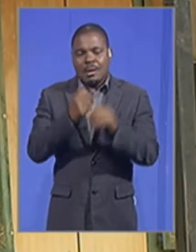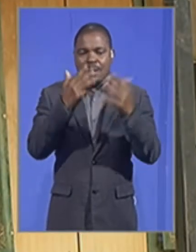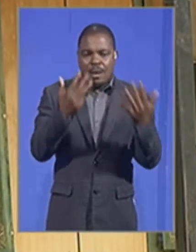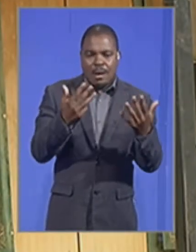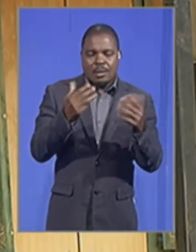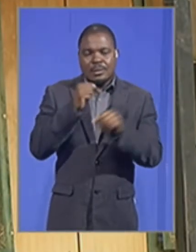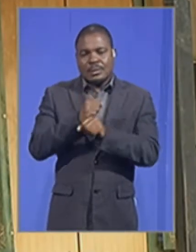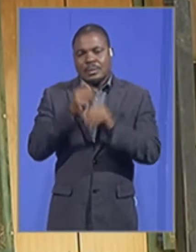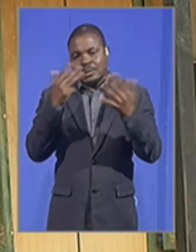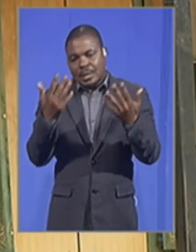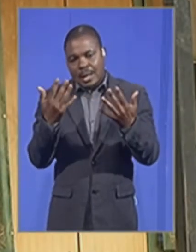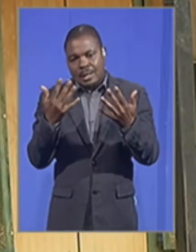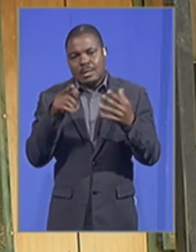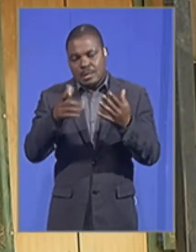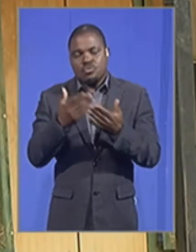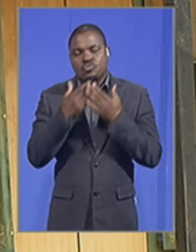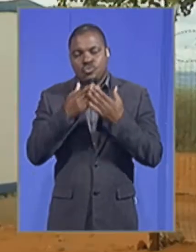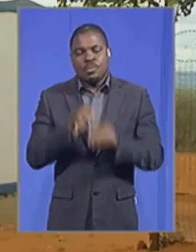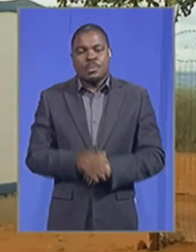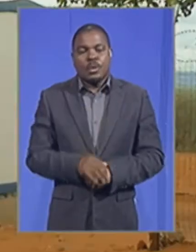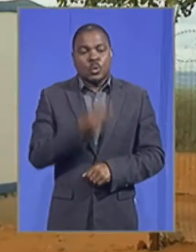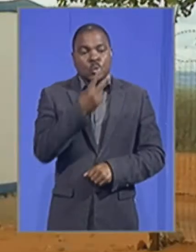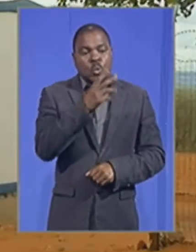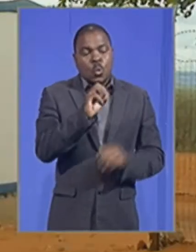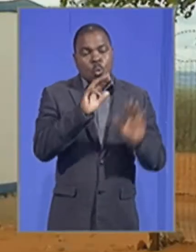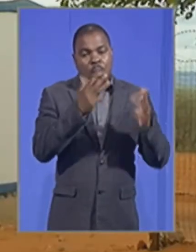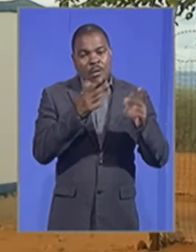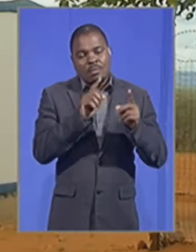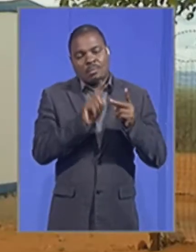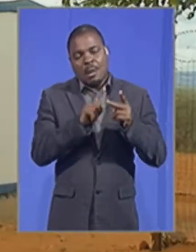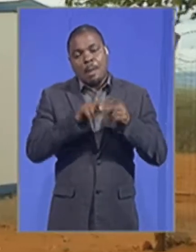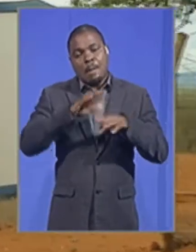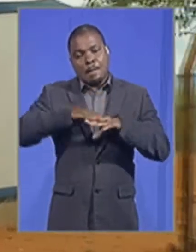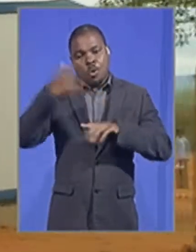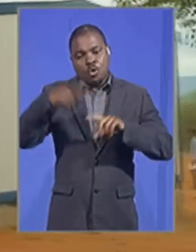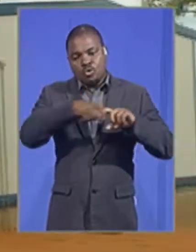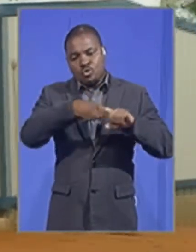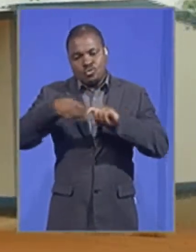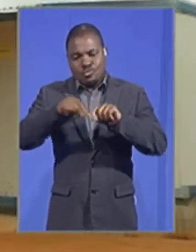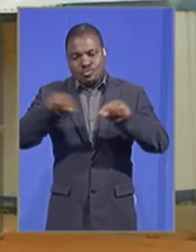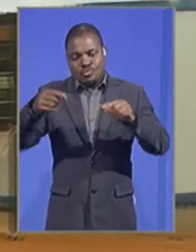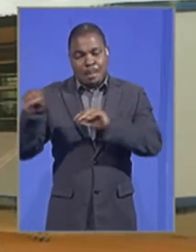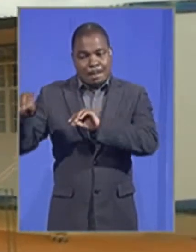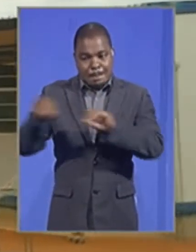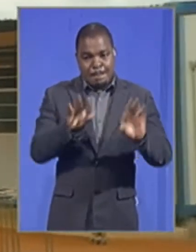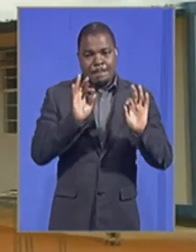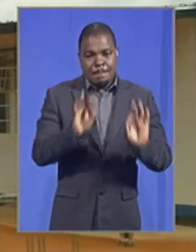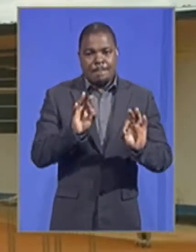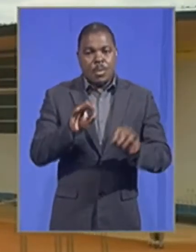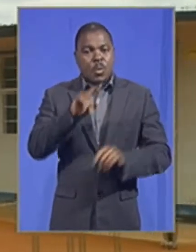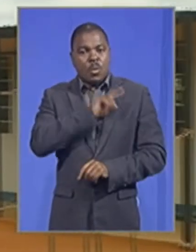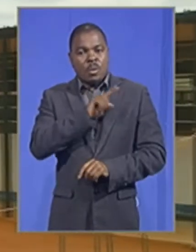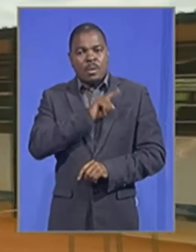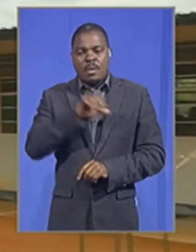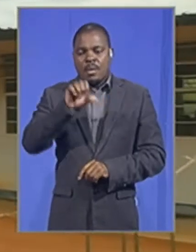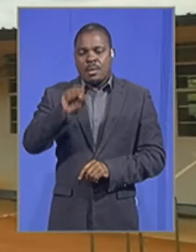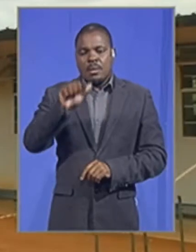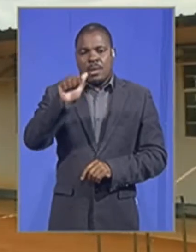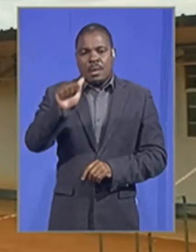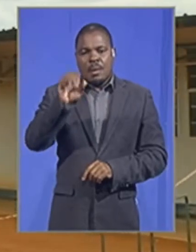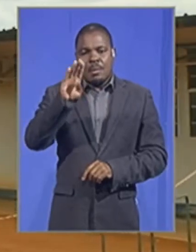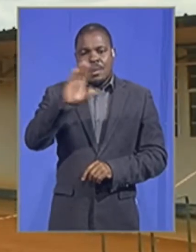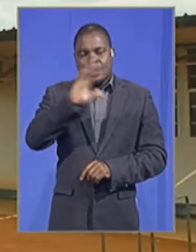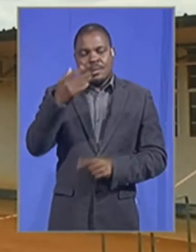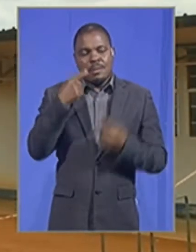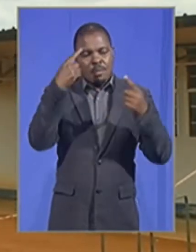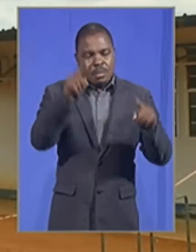10 ngwageng wa 2019 diphapoši tše dingwe tša go thetha di ile ja tlišwa se ile ka morago ga SABC ile a